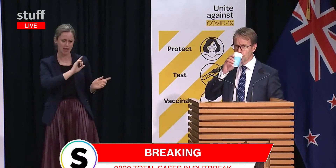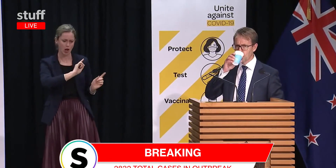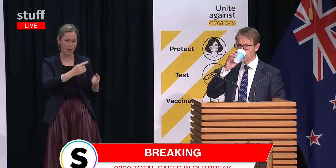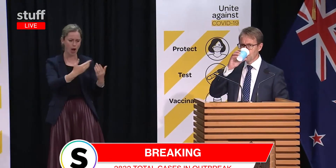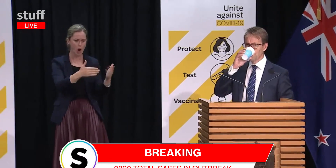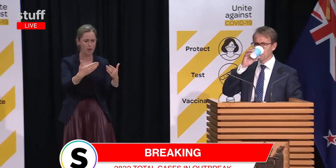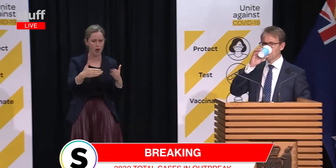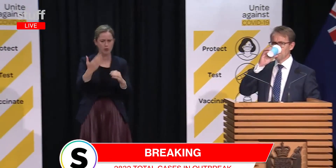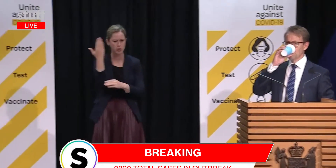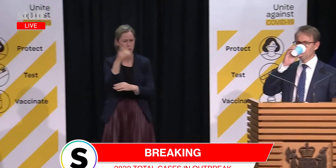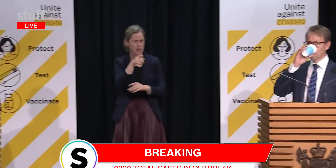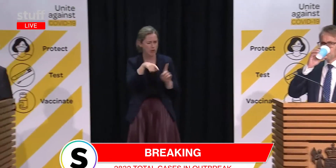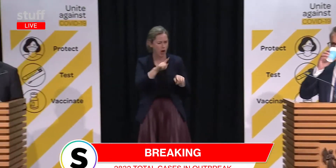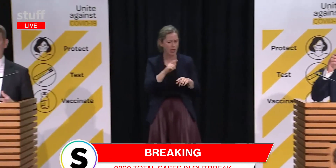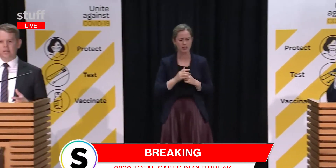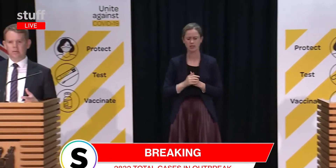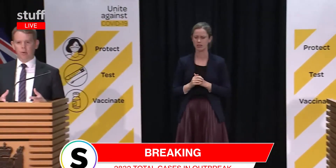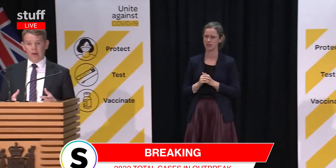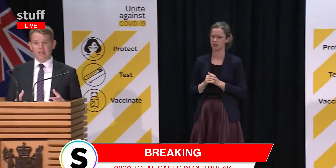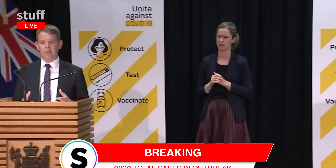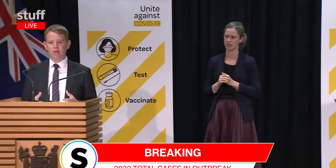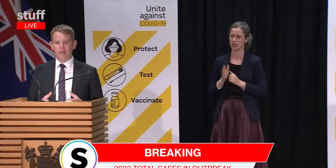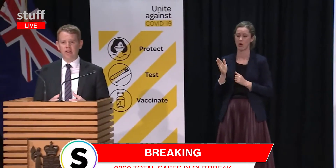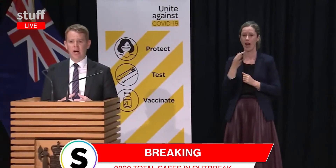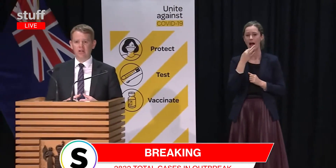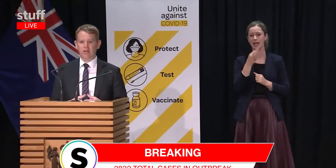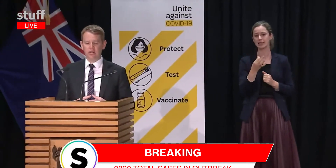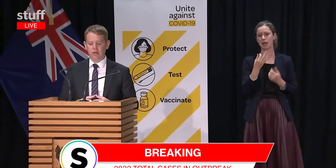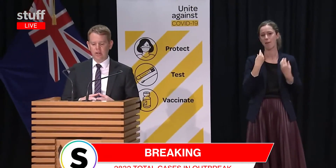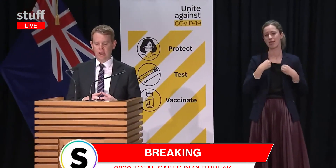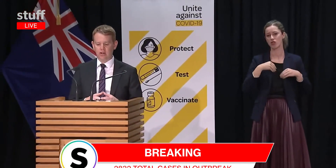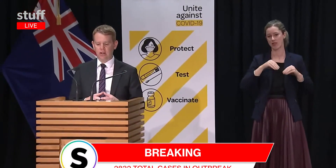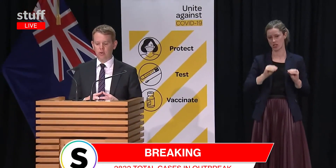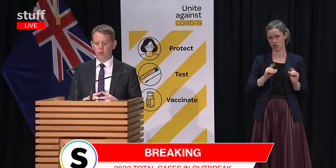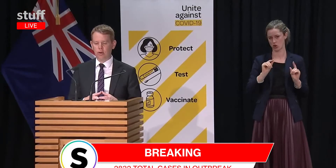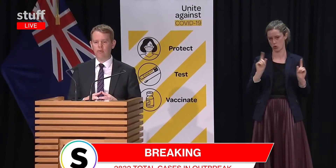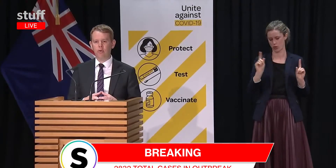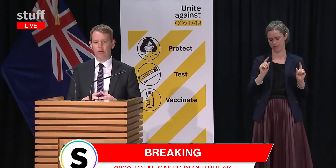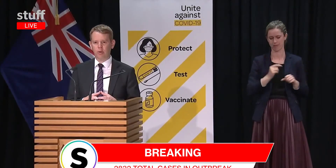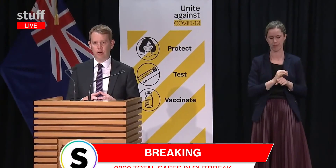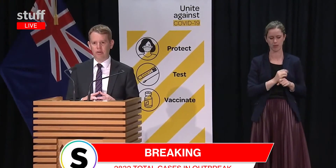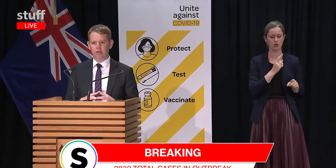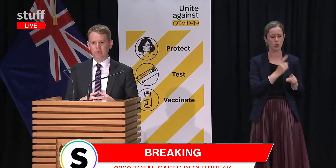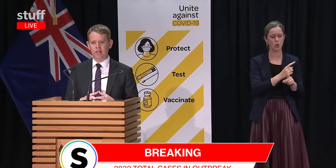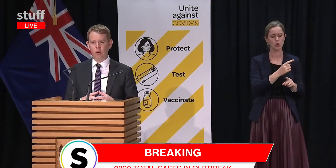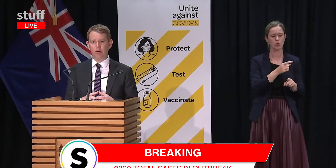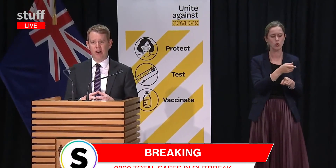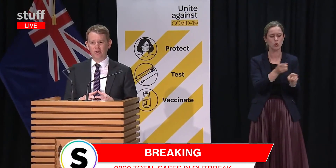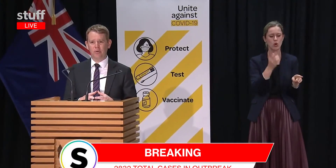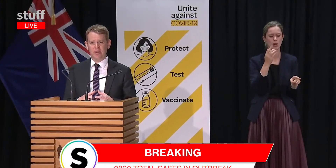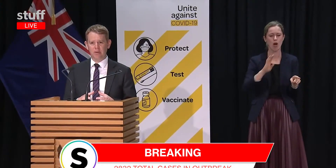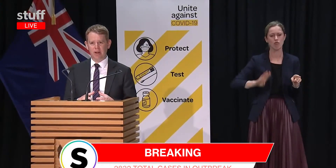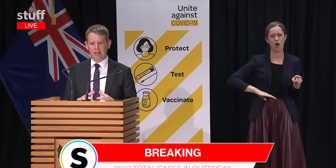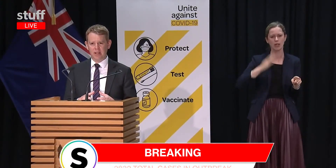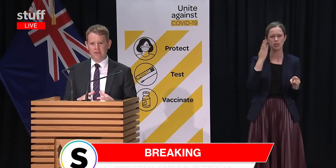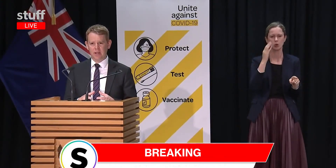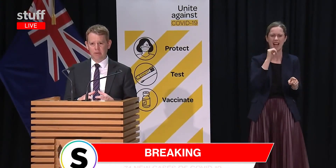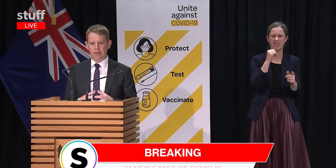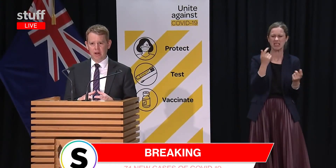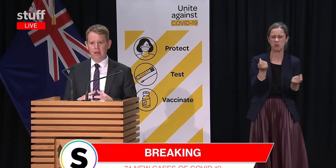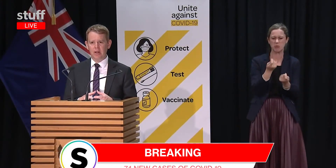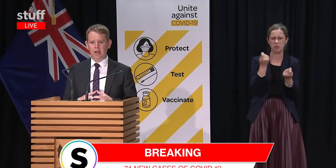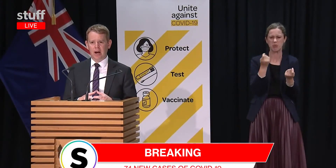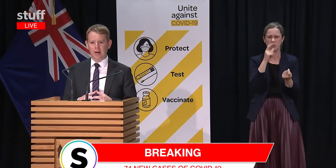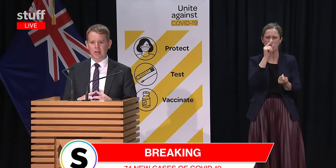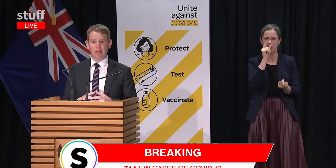back in? Yeah, is that right? I think what we're doing is, what we've asked the Ministry of Education to do, is actually talk through with primary schools the operational feasibility of